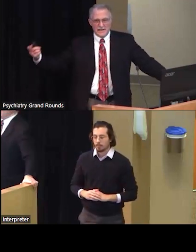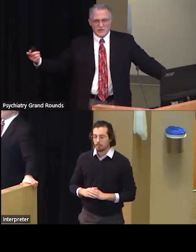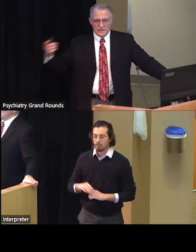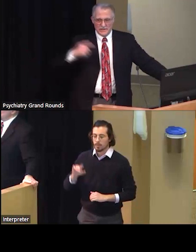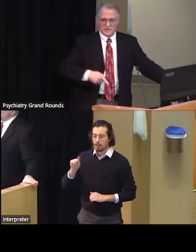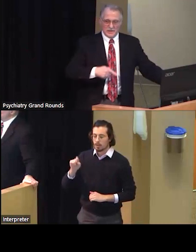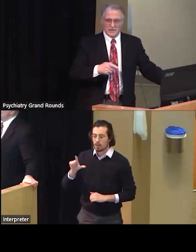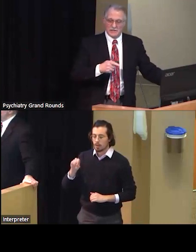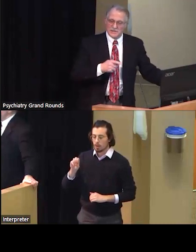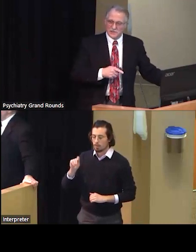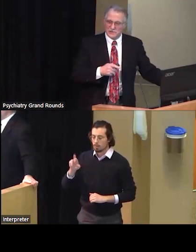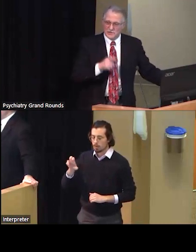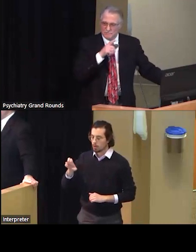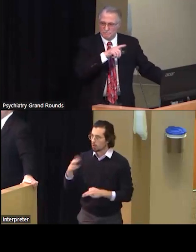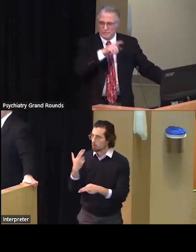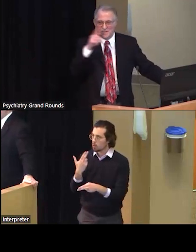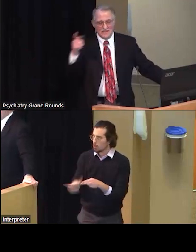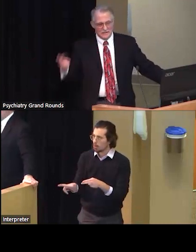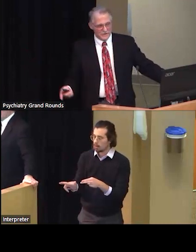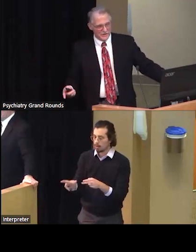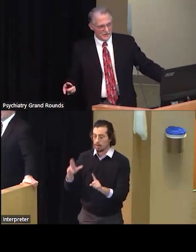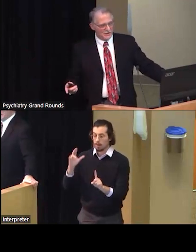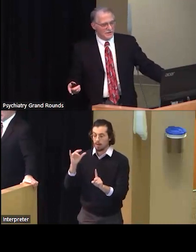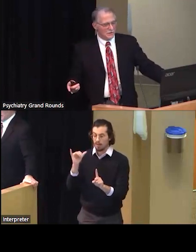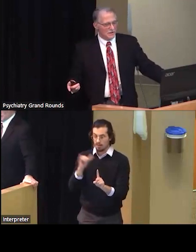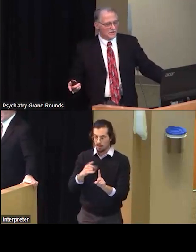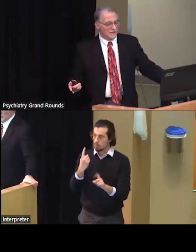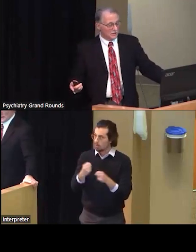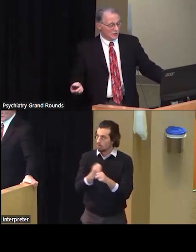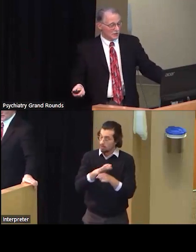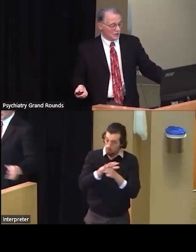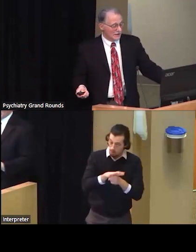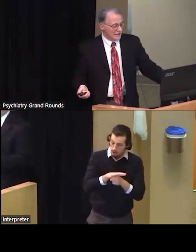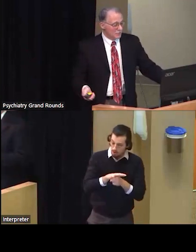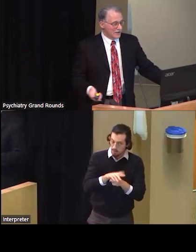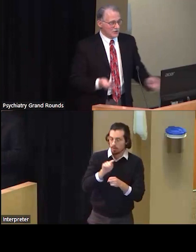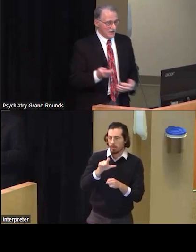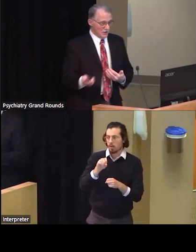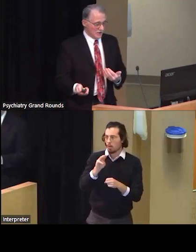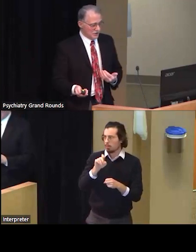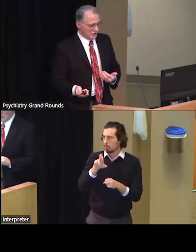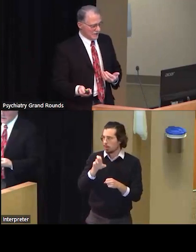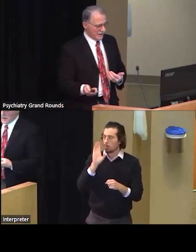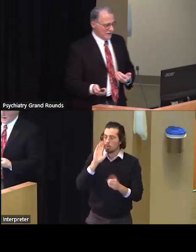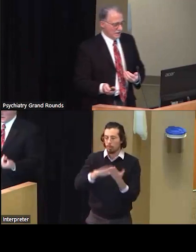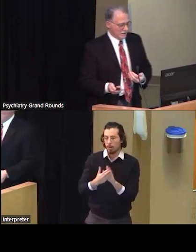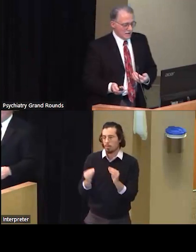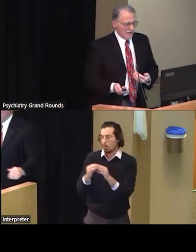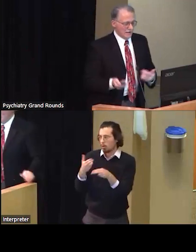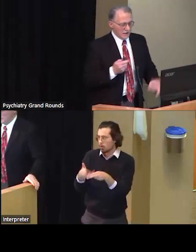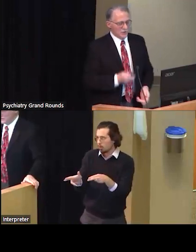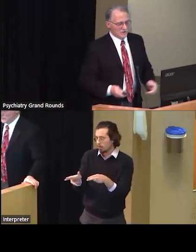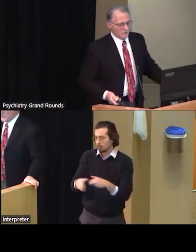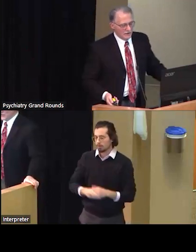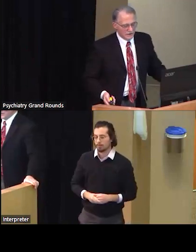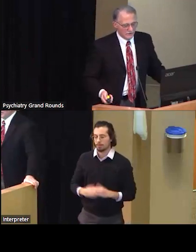hastened aging. They did a study on interns. By the end of the first year, the telomeres got more short. Brain changes, I'll show you that,